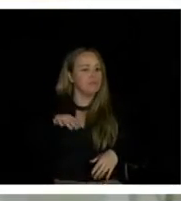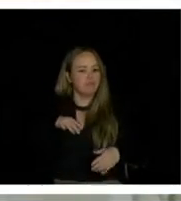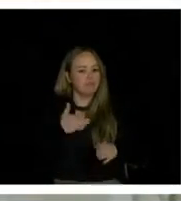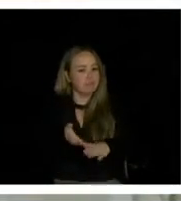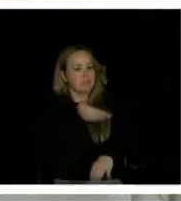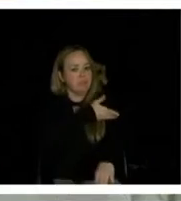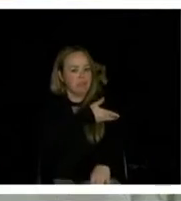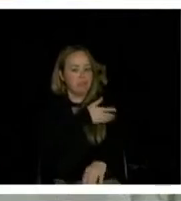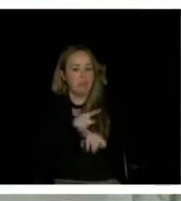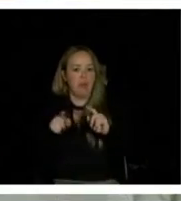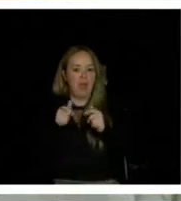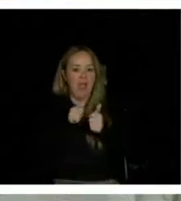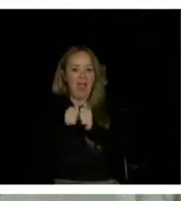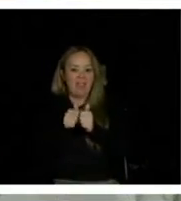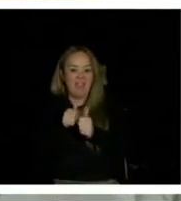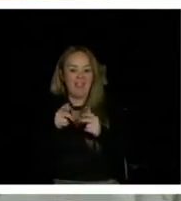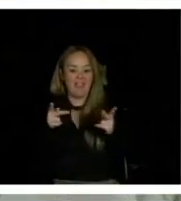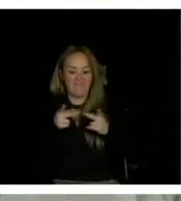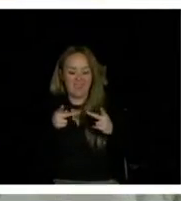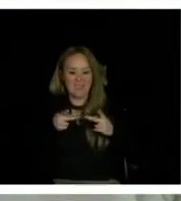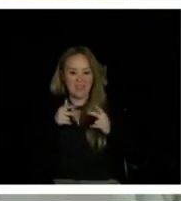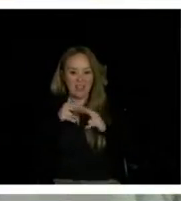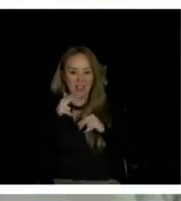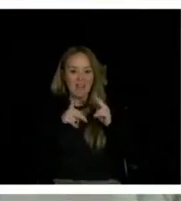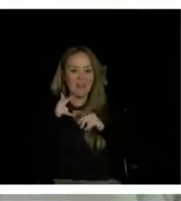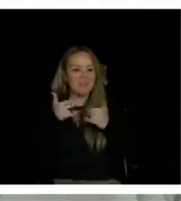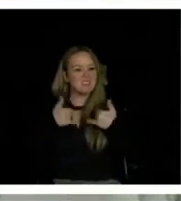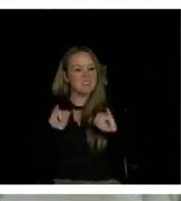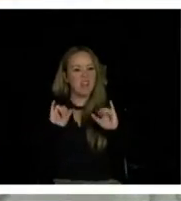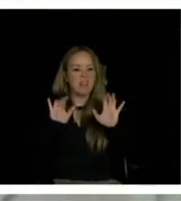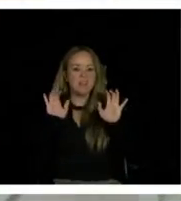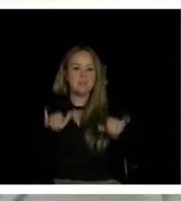their athletic facilities is still what it was.